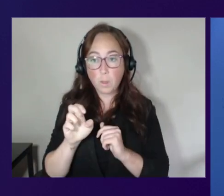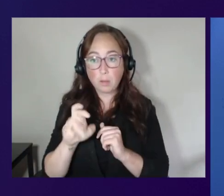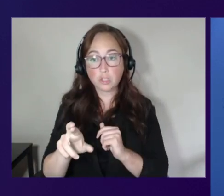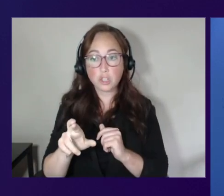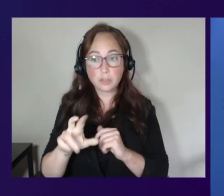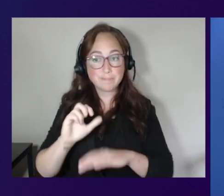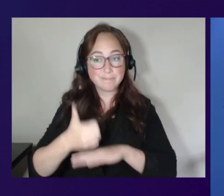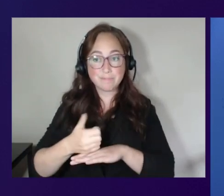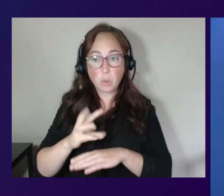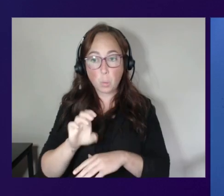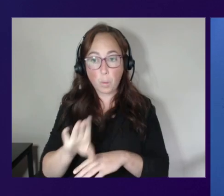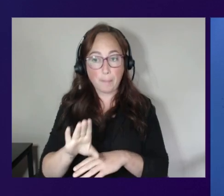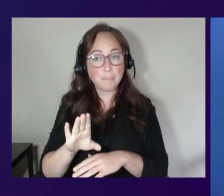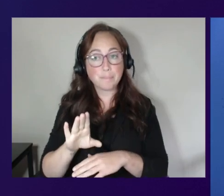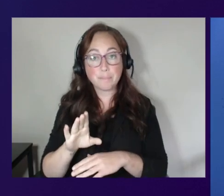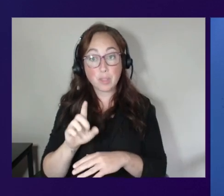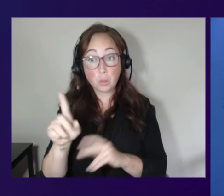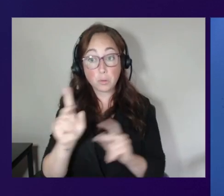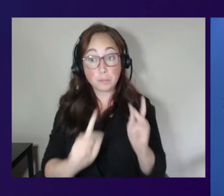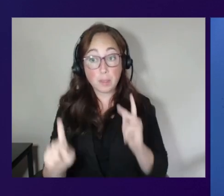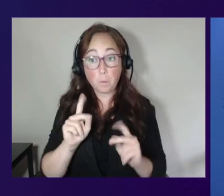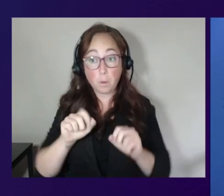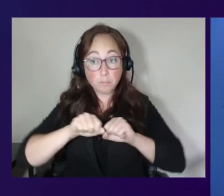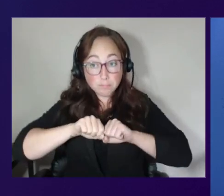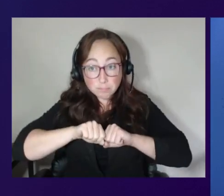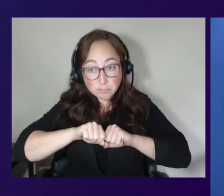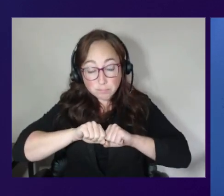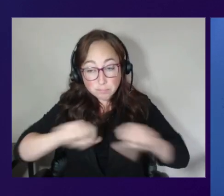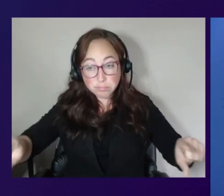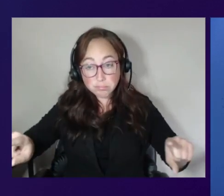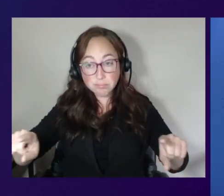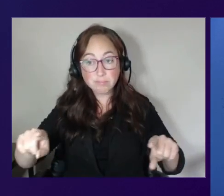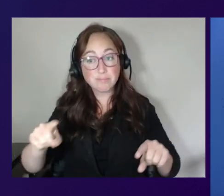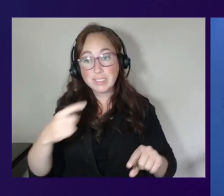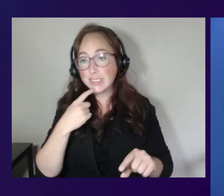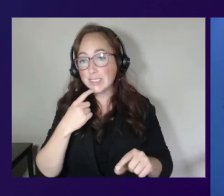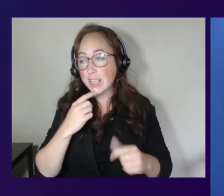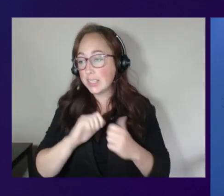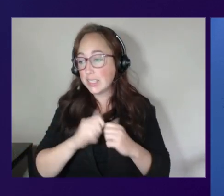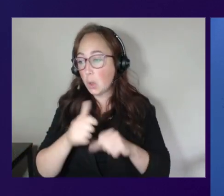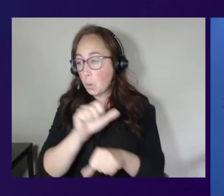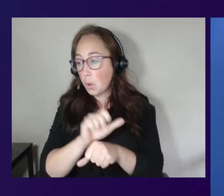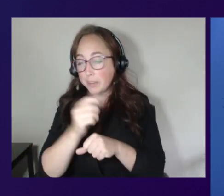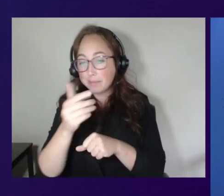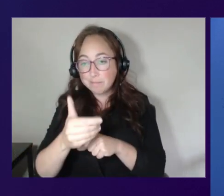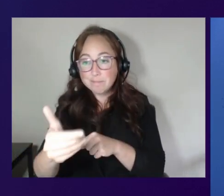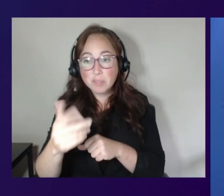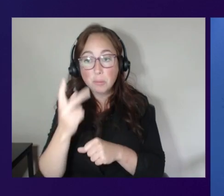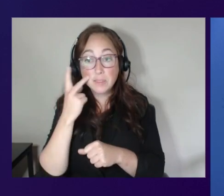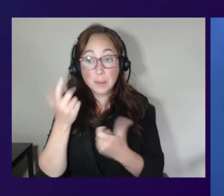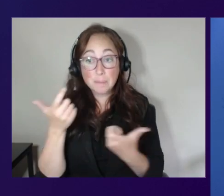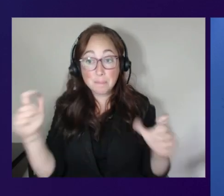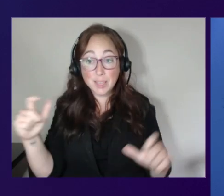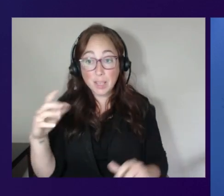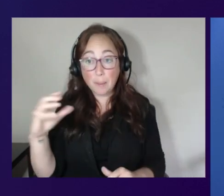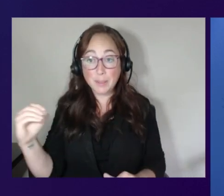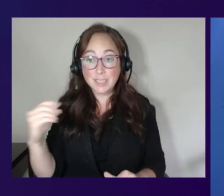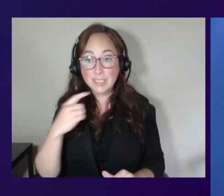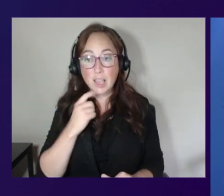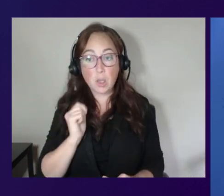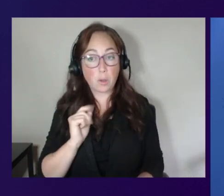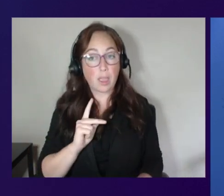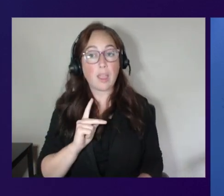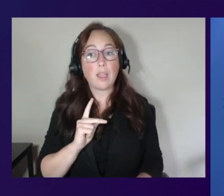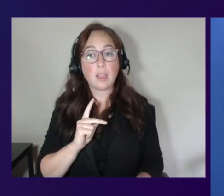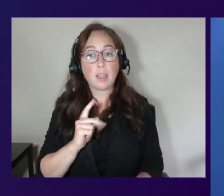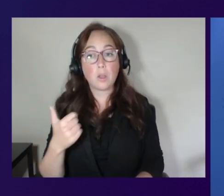we've seen those folks just deploy this widely. It's like, this is the way we get our work done. We've seen some of your larger enterprises where they go, okay, well, we have this partner